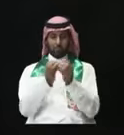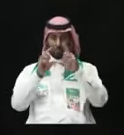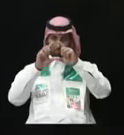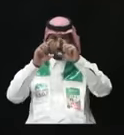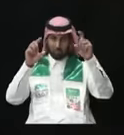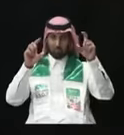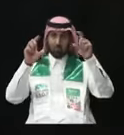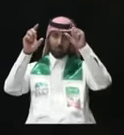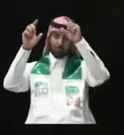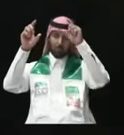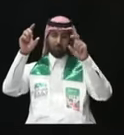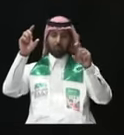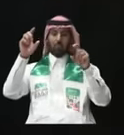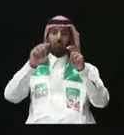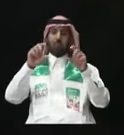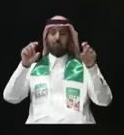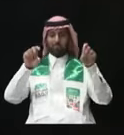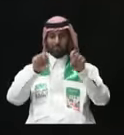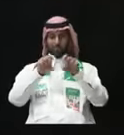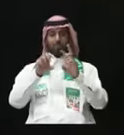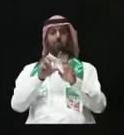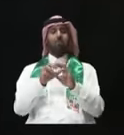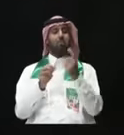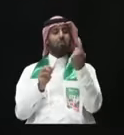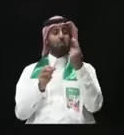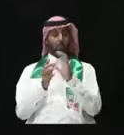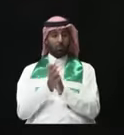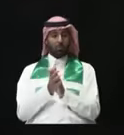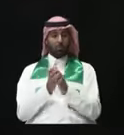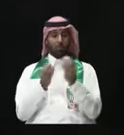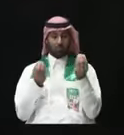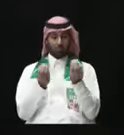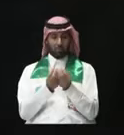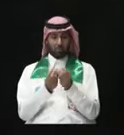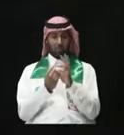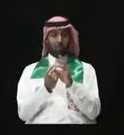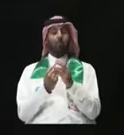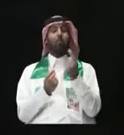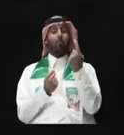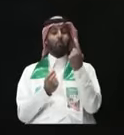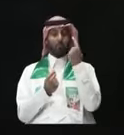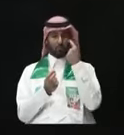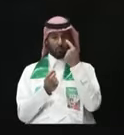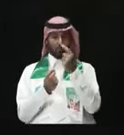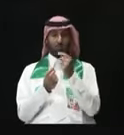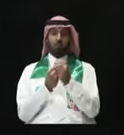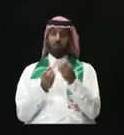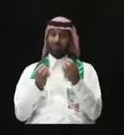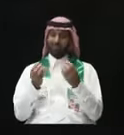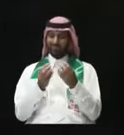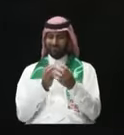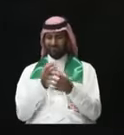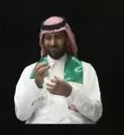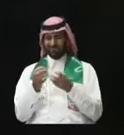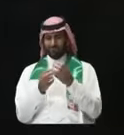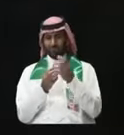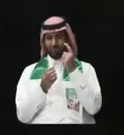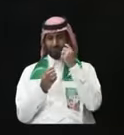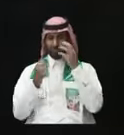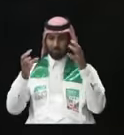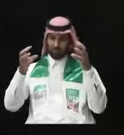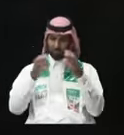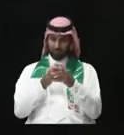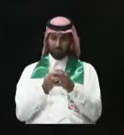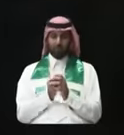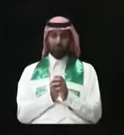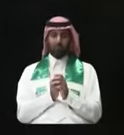in, let's say, in one sentence. How can we reflect that in one sentence? When can combine the two sentences together?